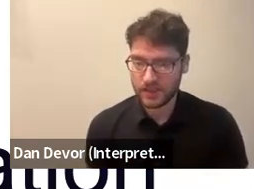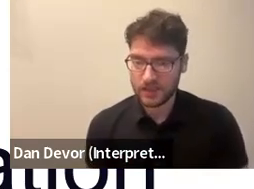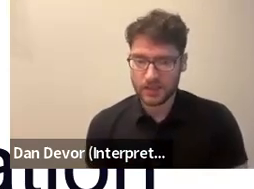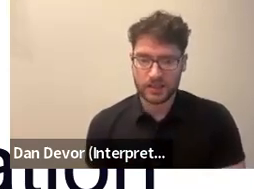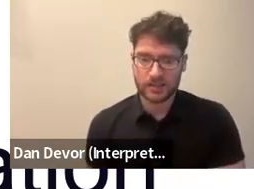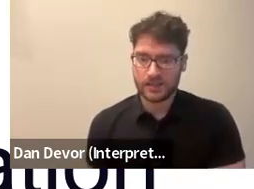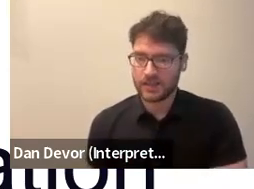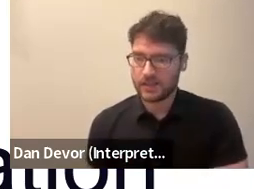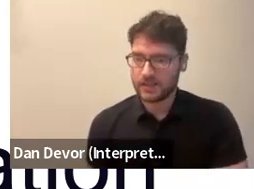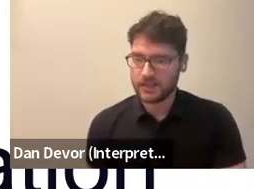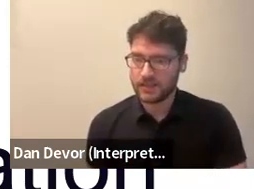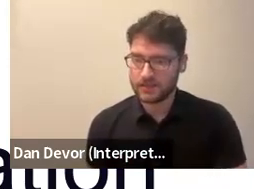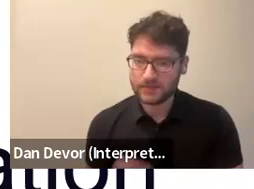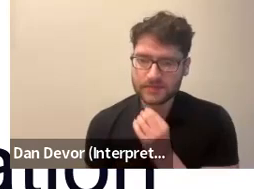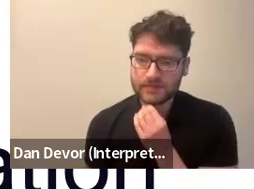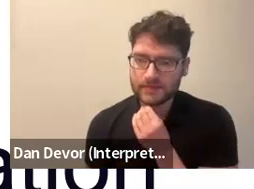Deaf